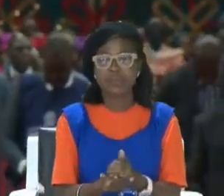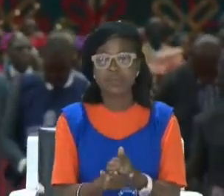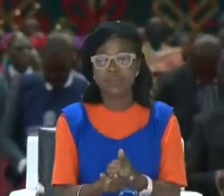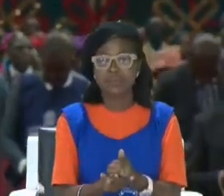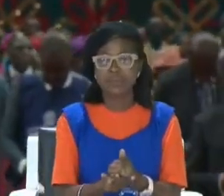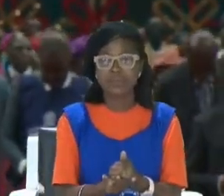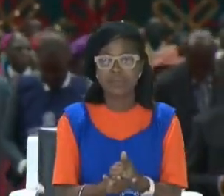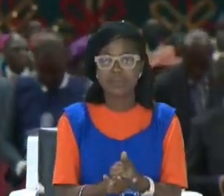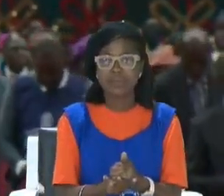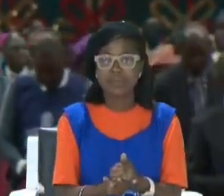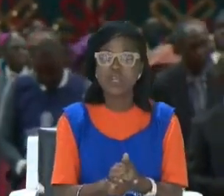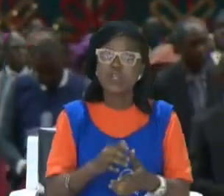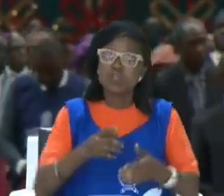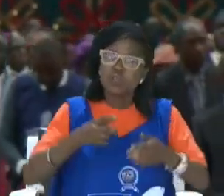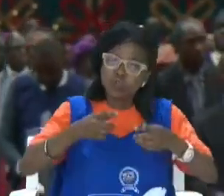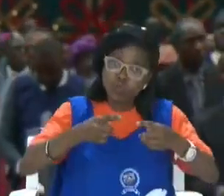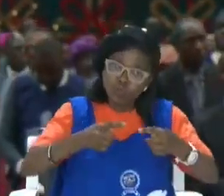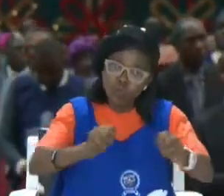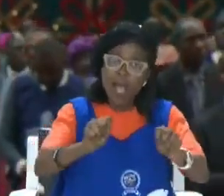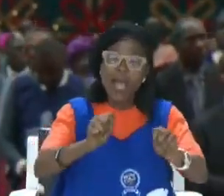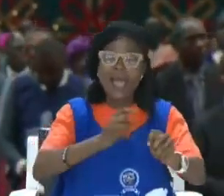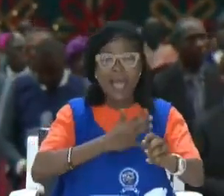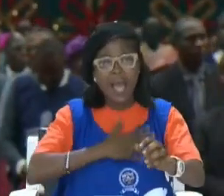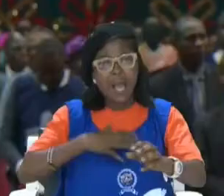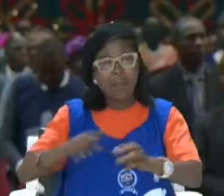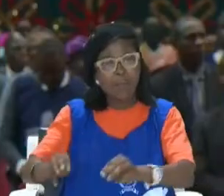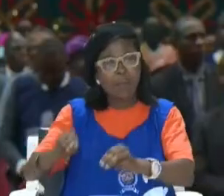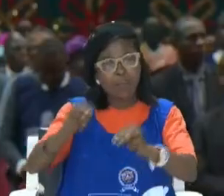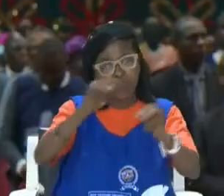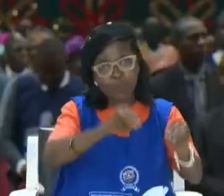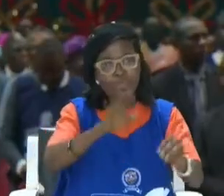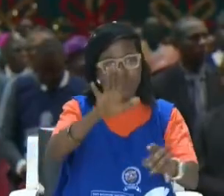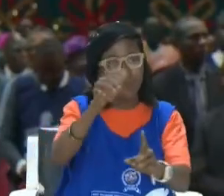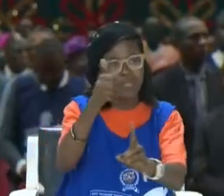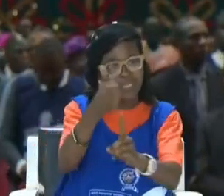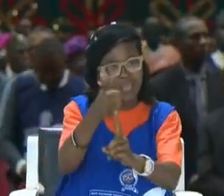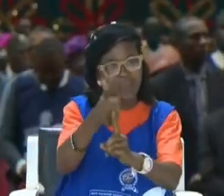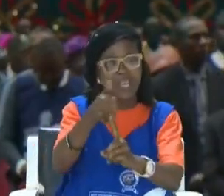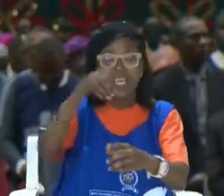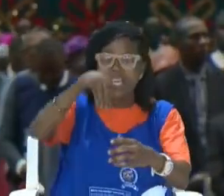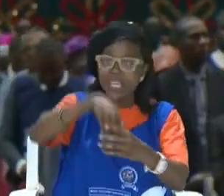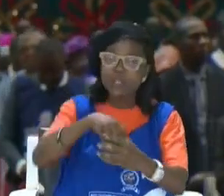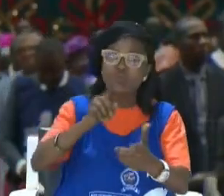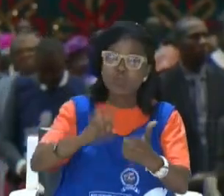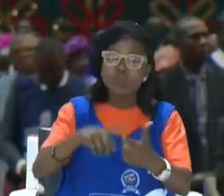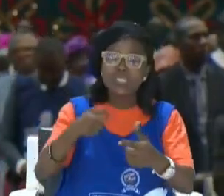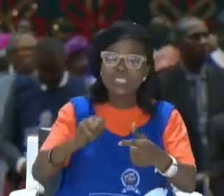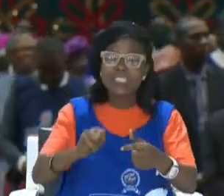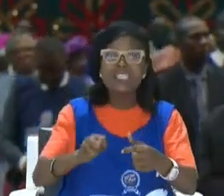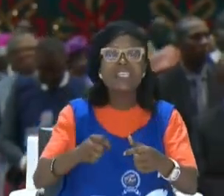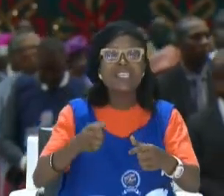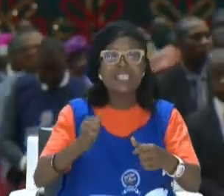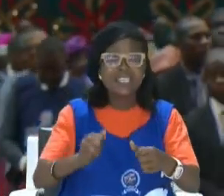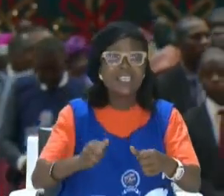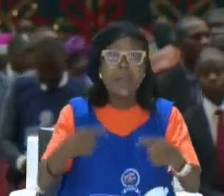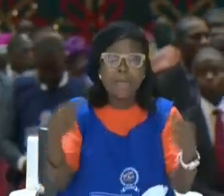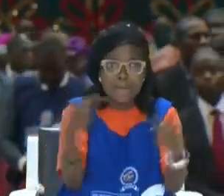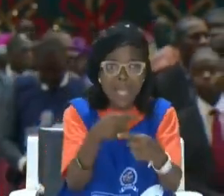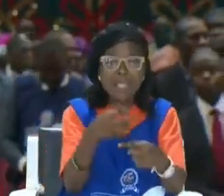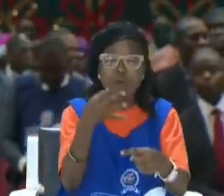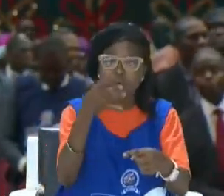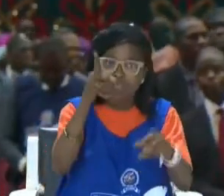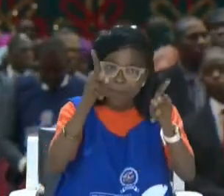you should try and put yourself into the shoes of the testifiers.